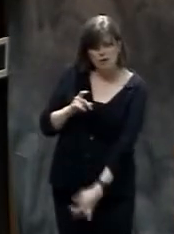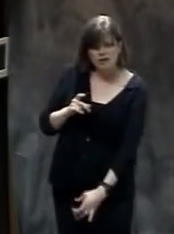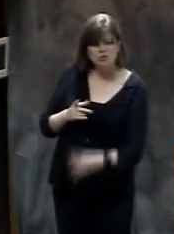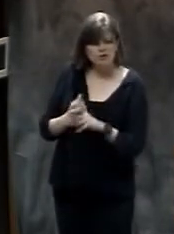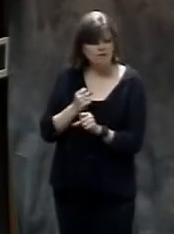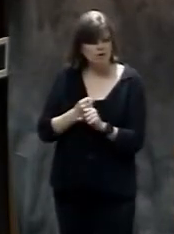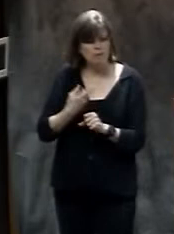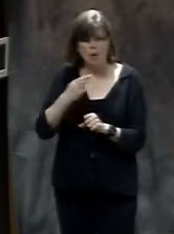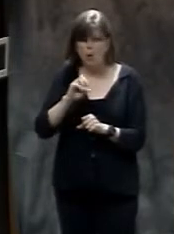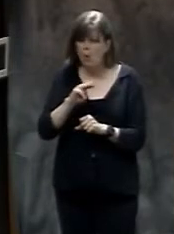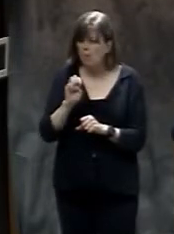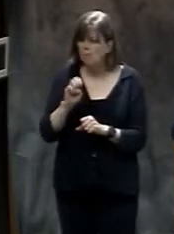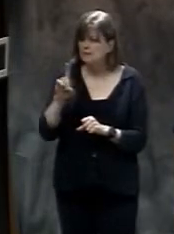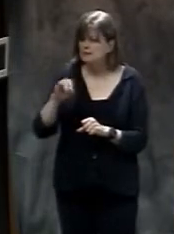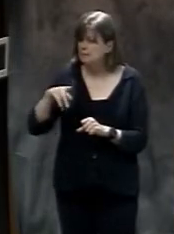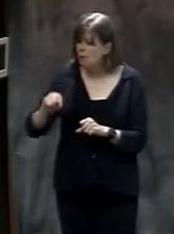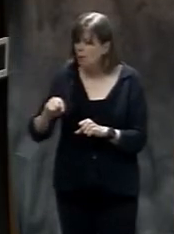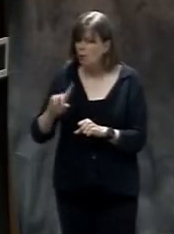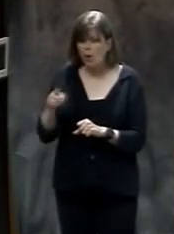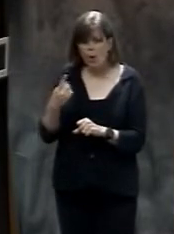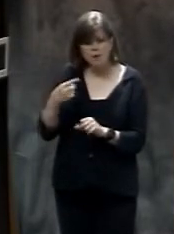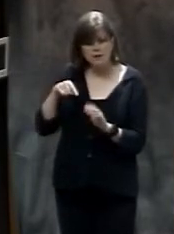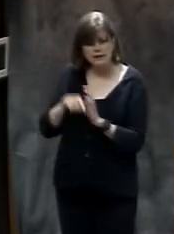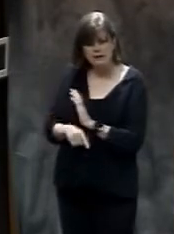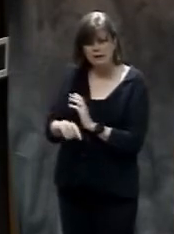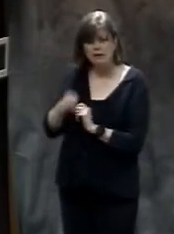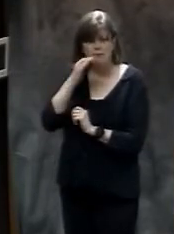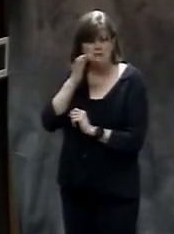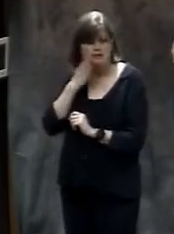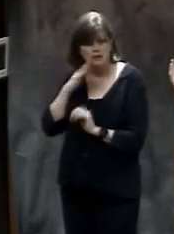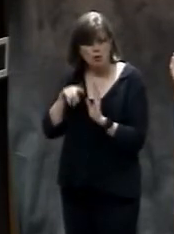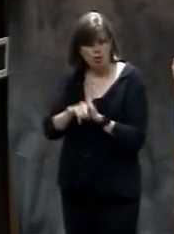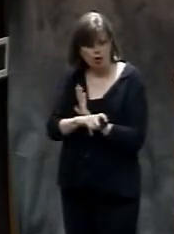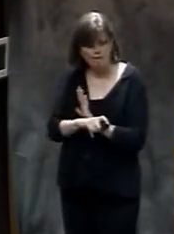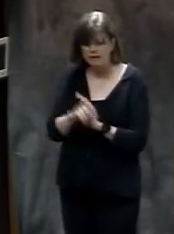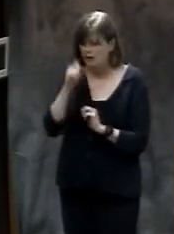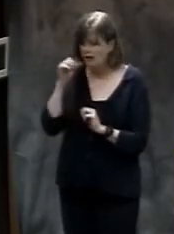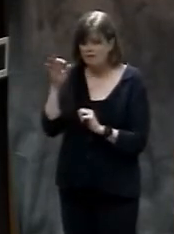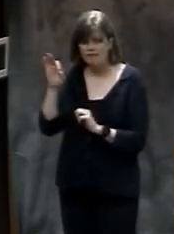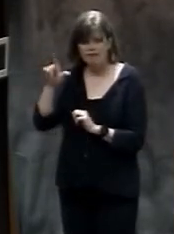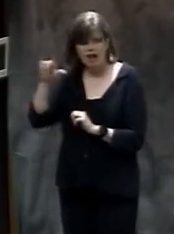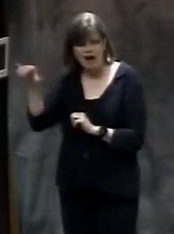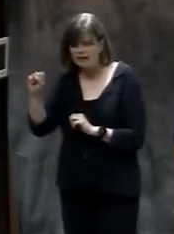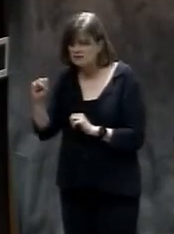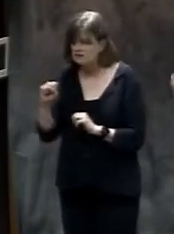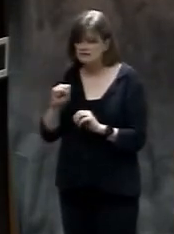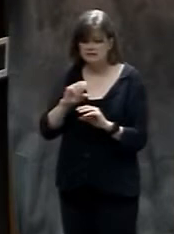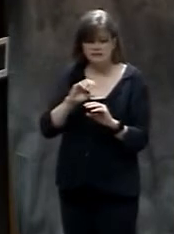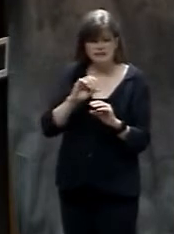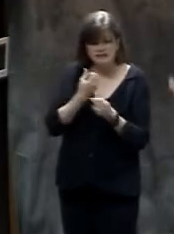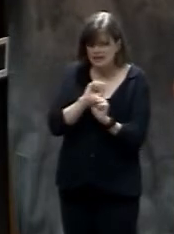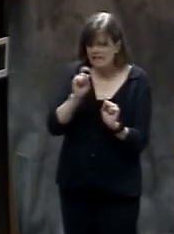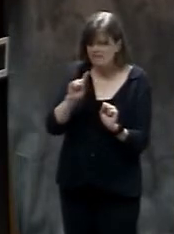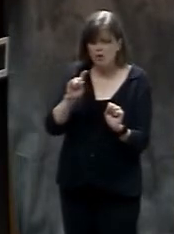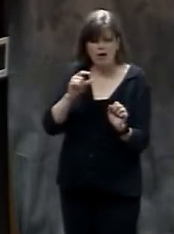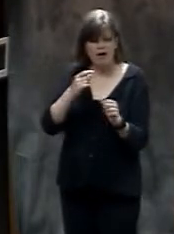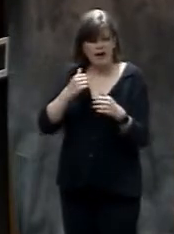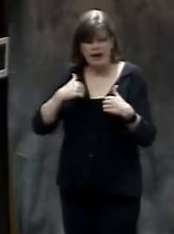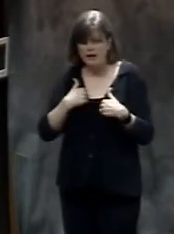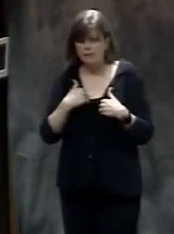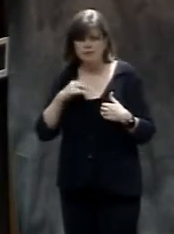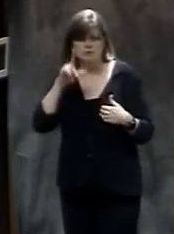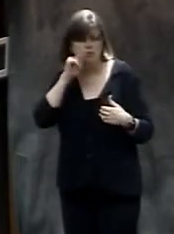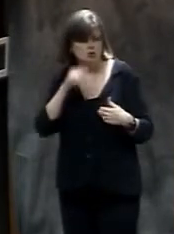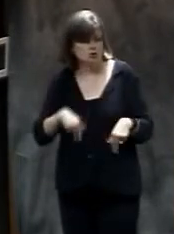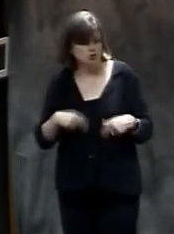else. It won't kill fly larvae, just mosquito larvae. So it's perfectly safe for animals, birds, humans.